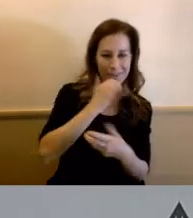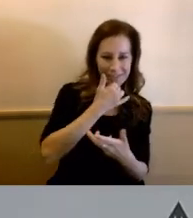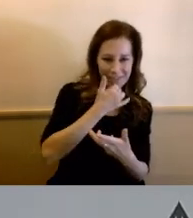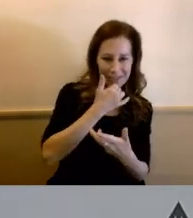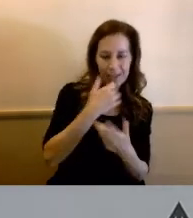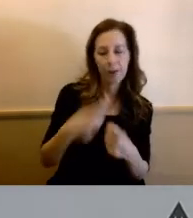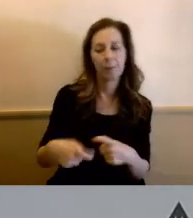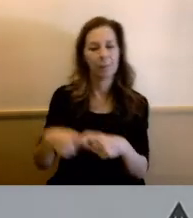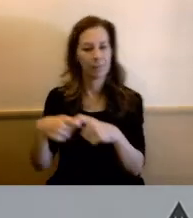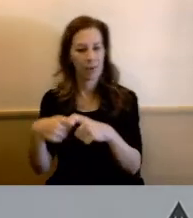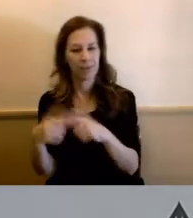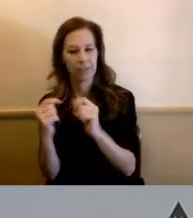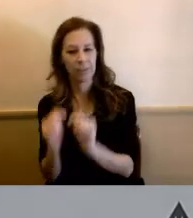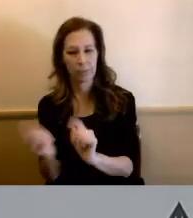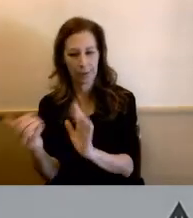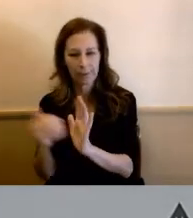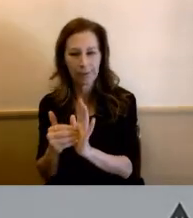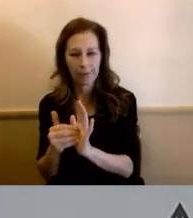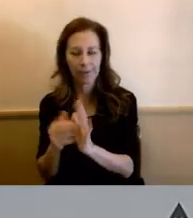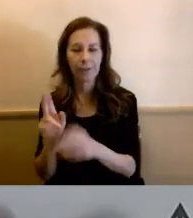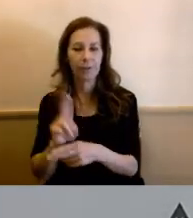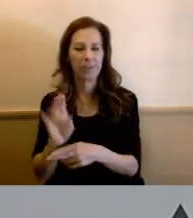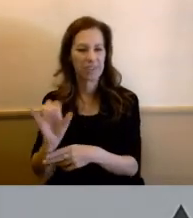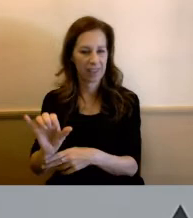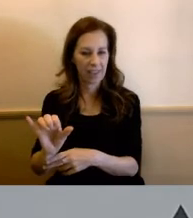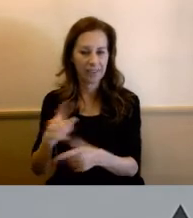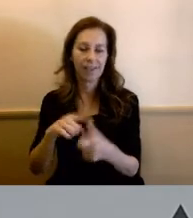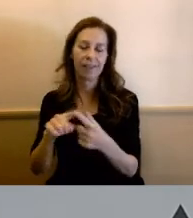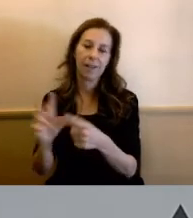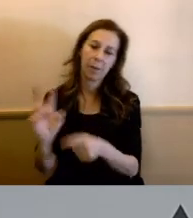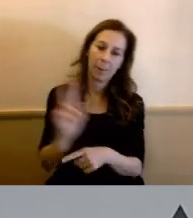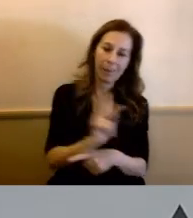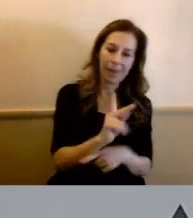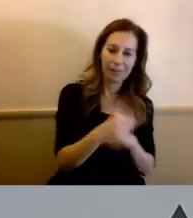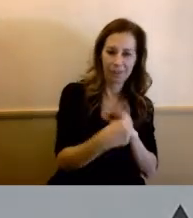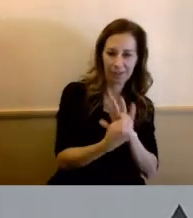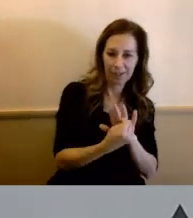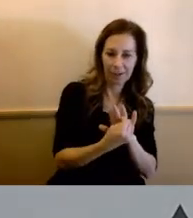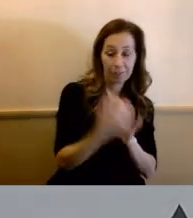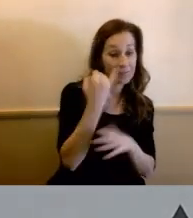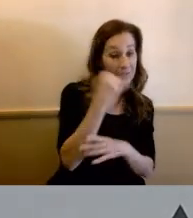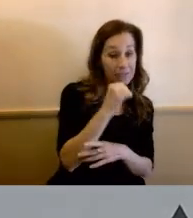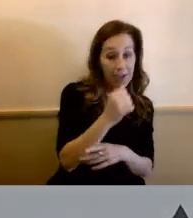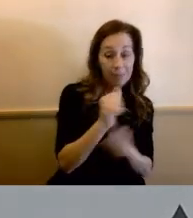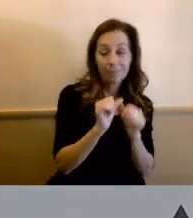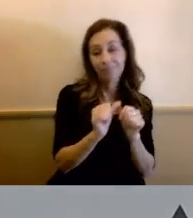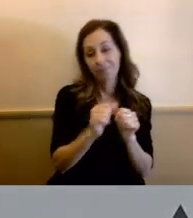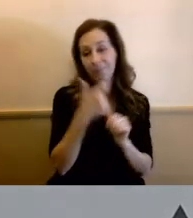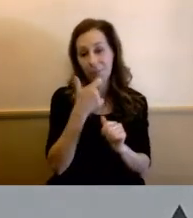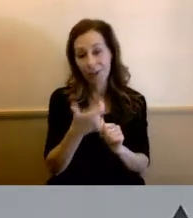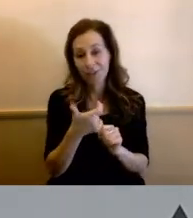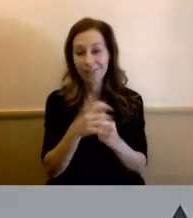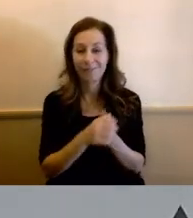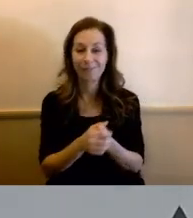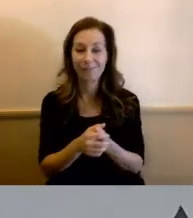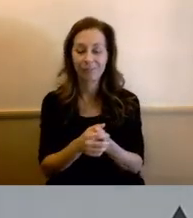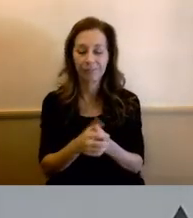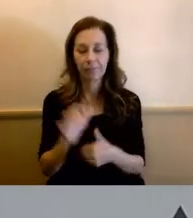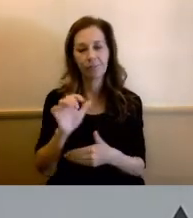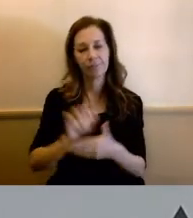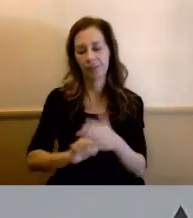this, and then come back. If not, just keep watching. Alright, so I'm going to minus 4x on both